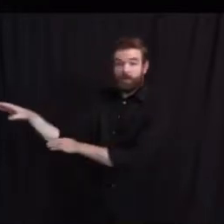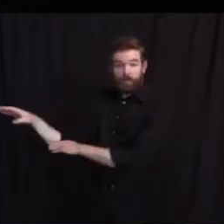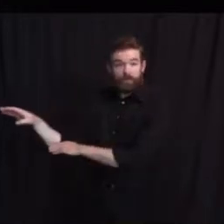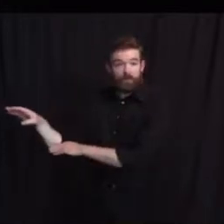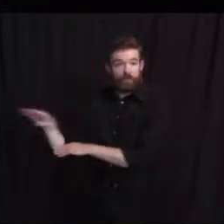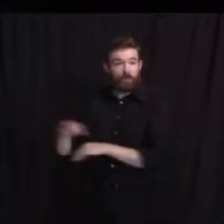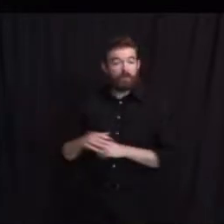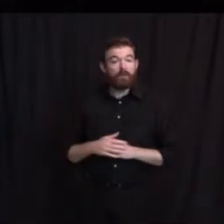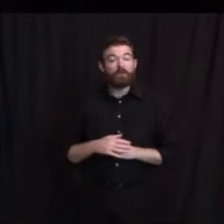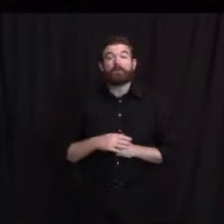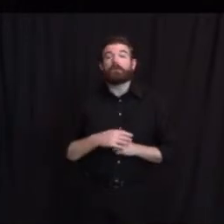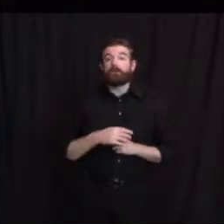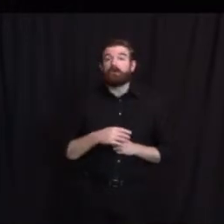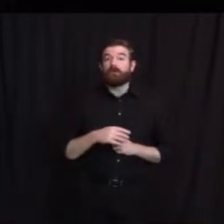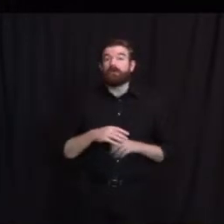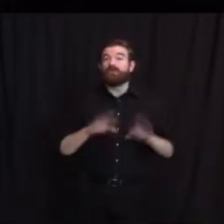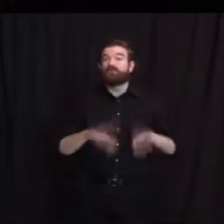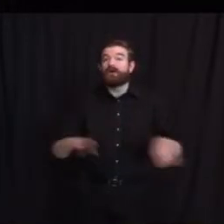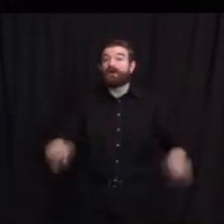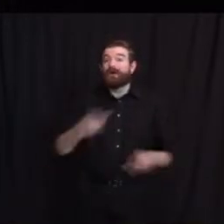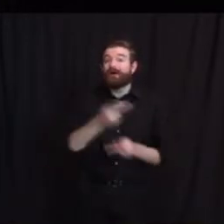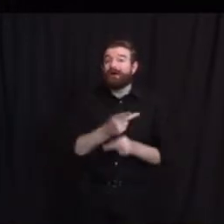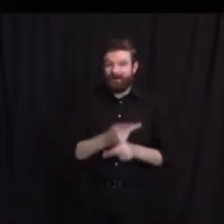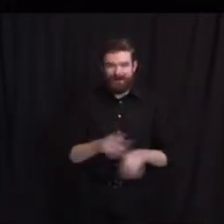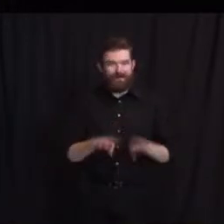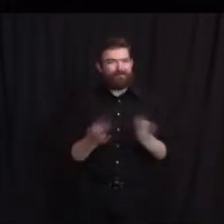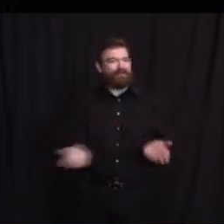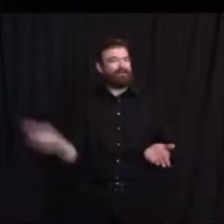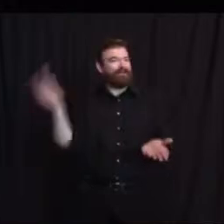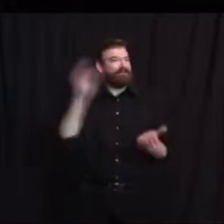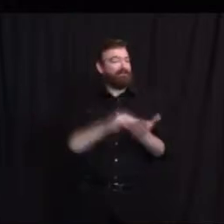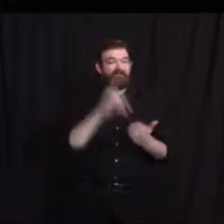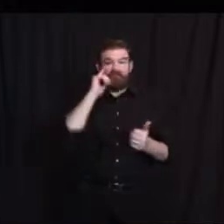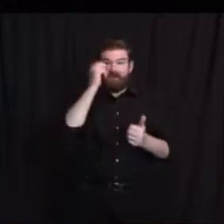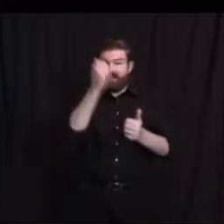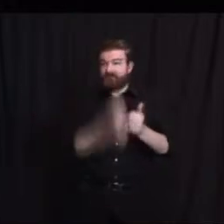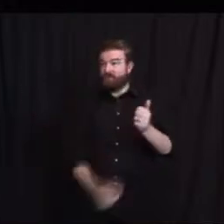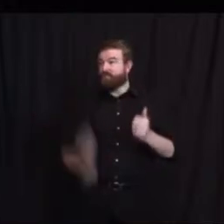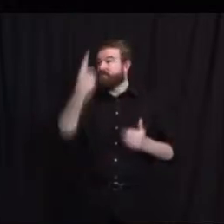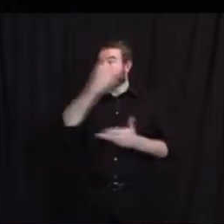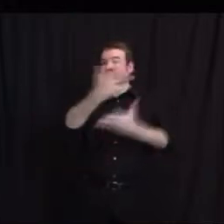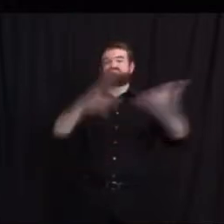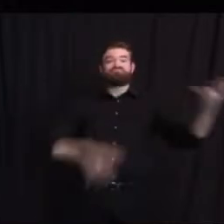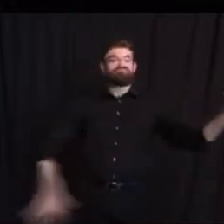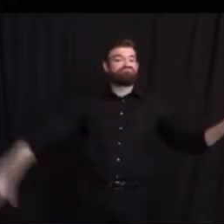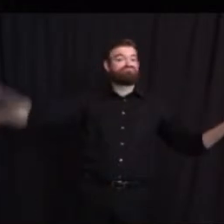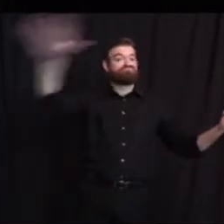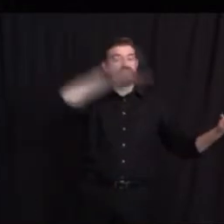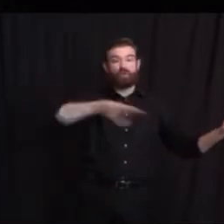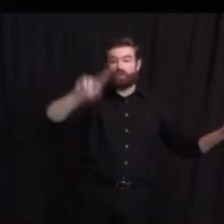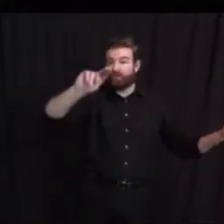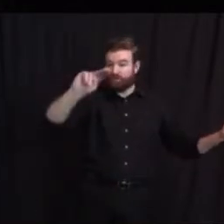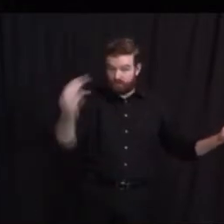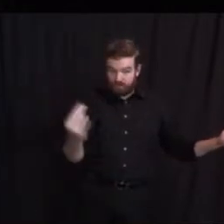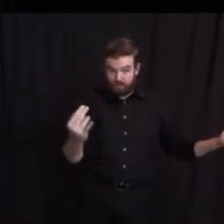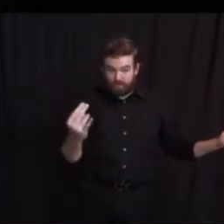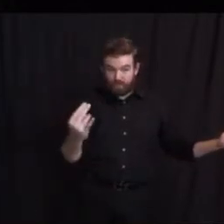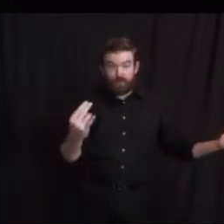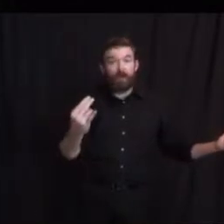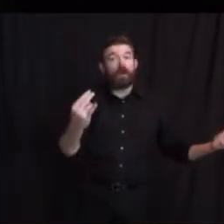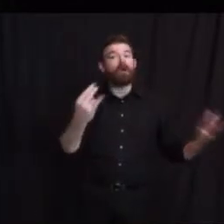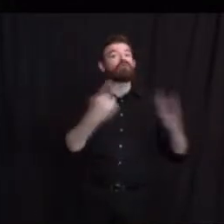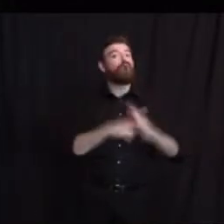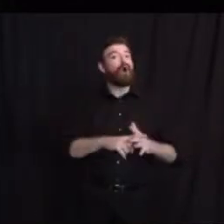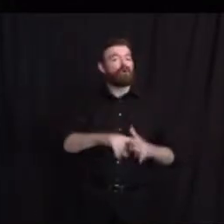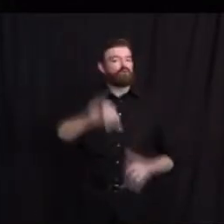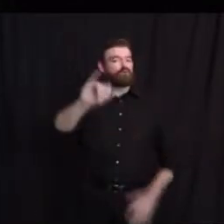resume operations and will be open to all New Jersey families under very specific guidelines beginning June 15th.